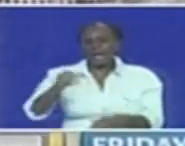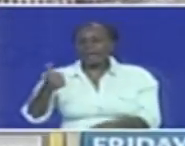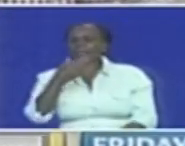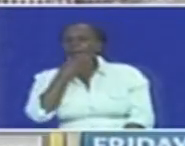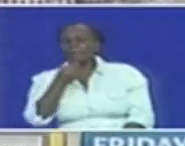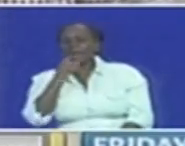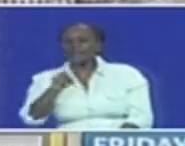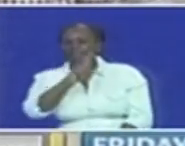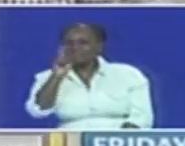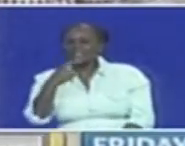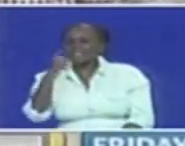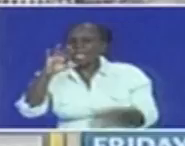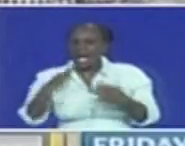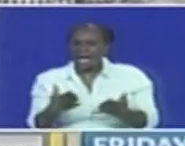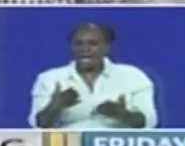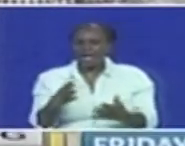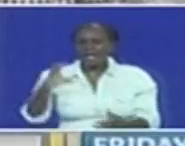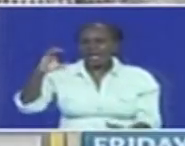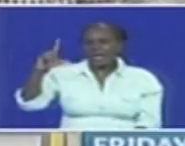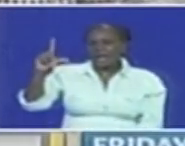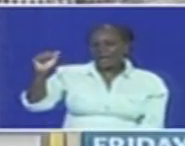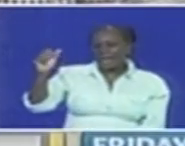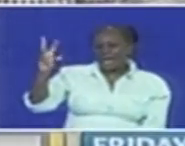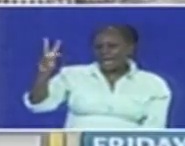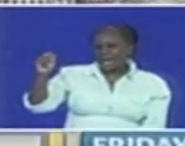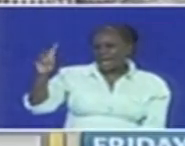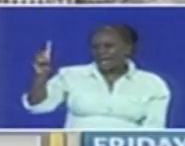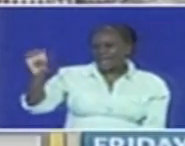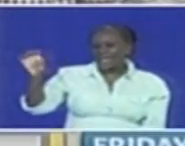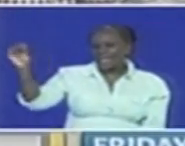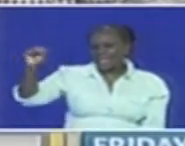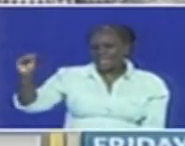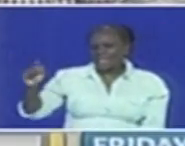is asking, do we say clandestine or clandestine?